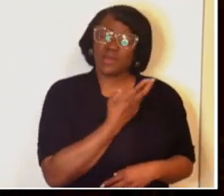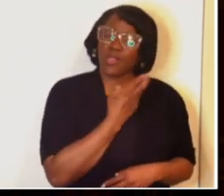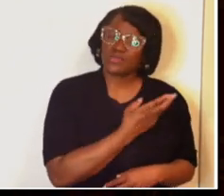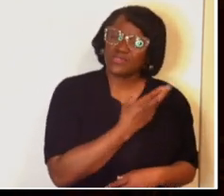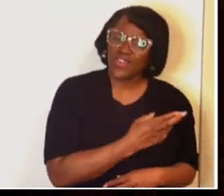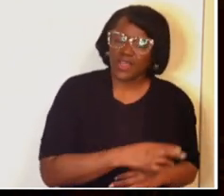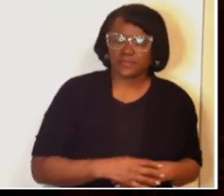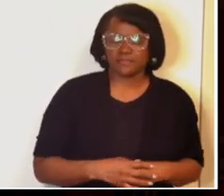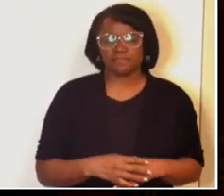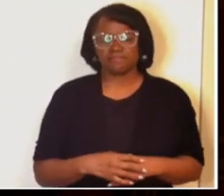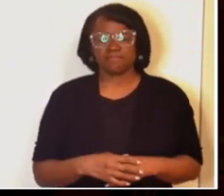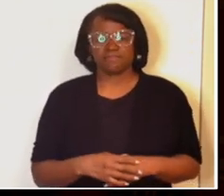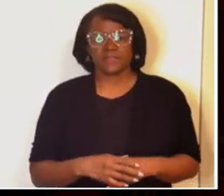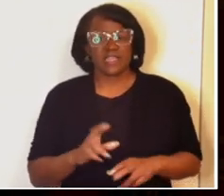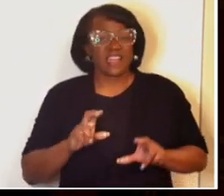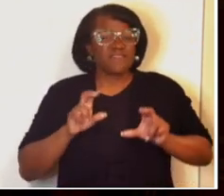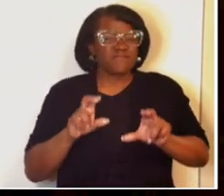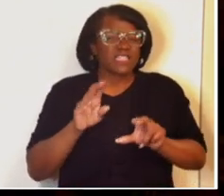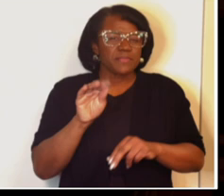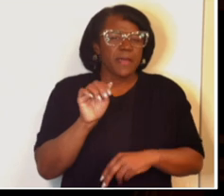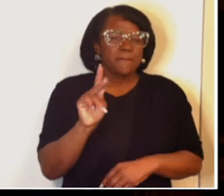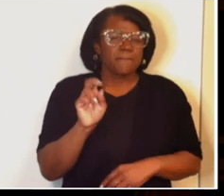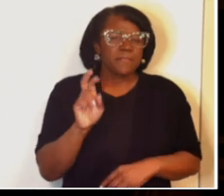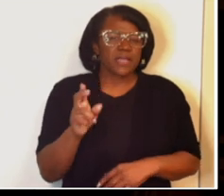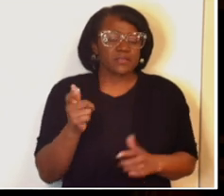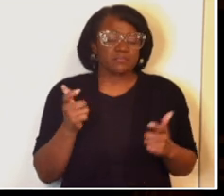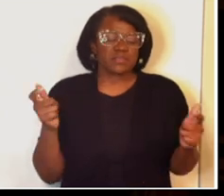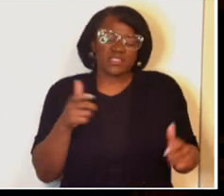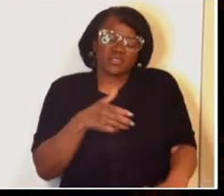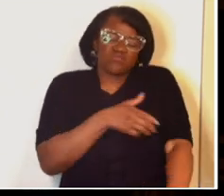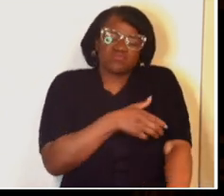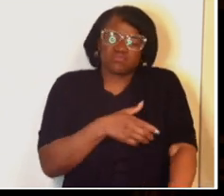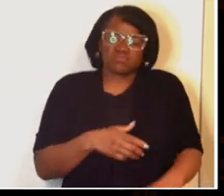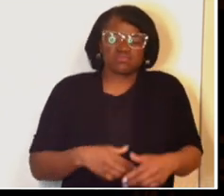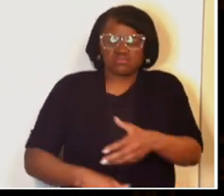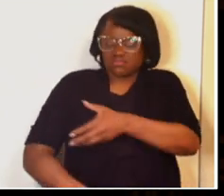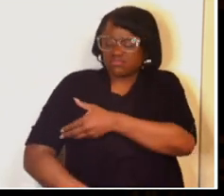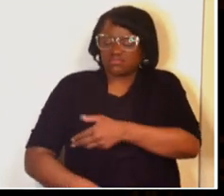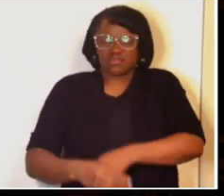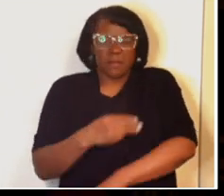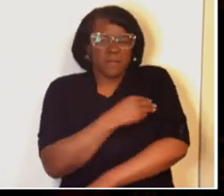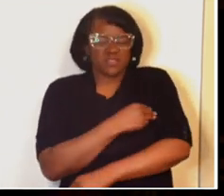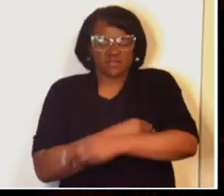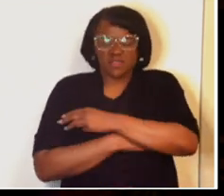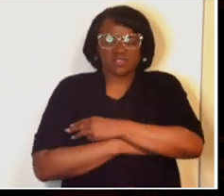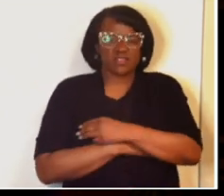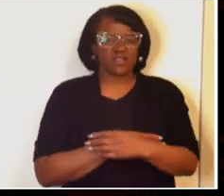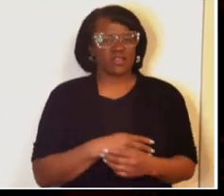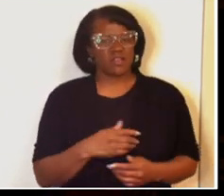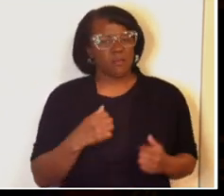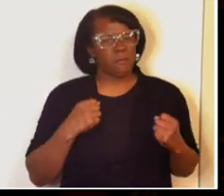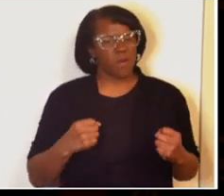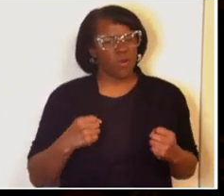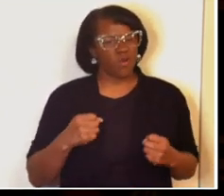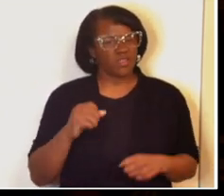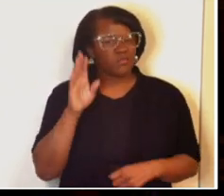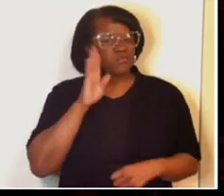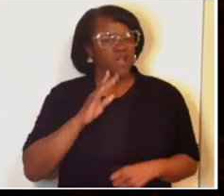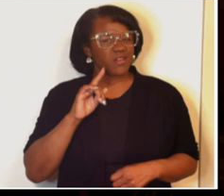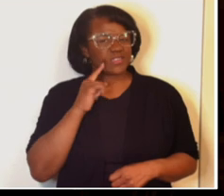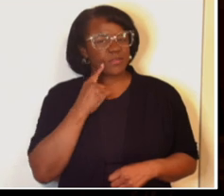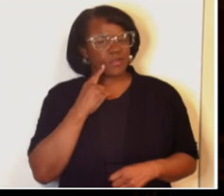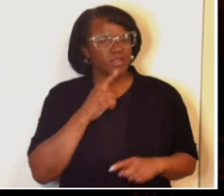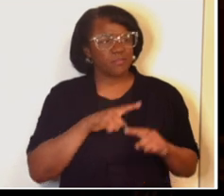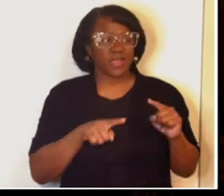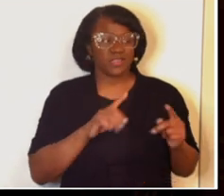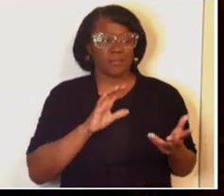banker, big and built, bald, brown, and dimpled, but he was a mess. Not only did he collect